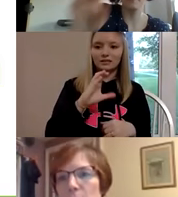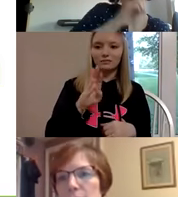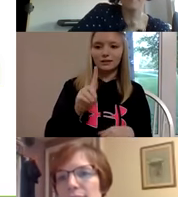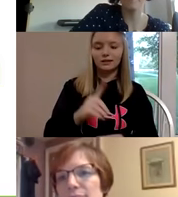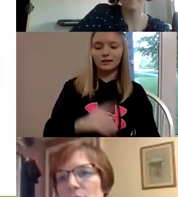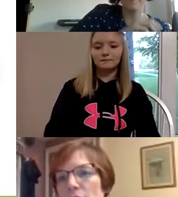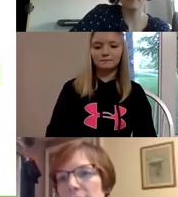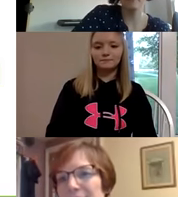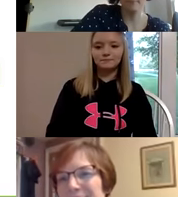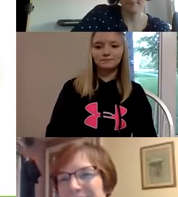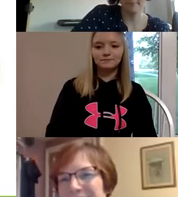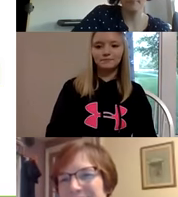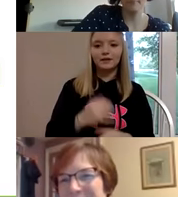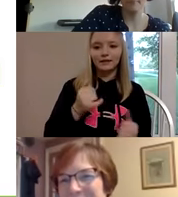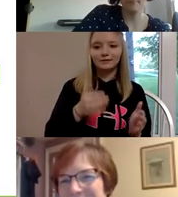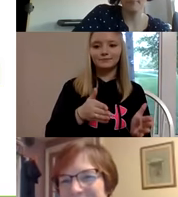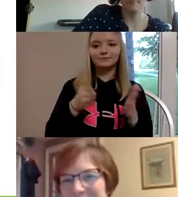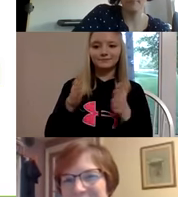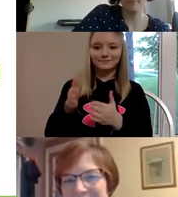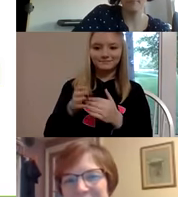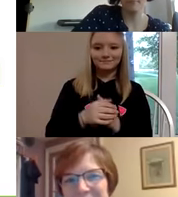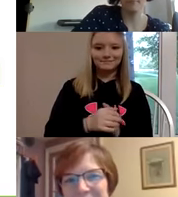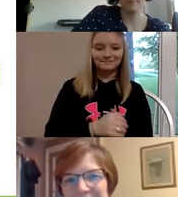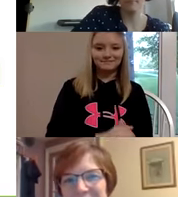okay, Brett, sorry.